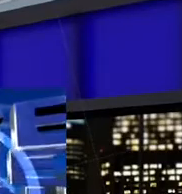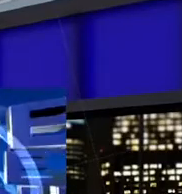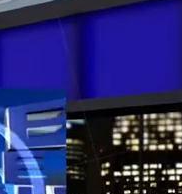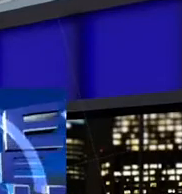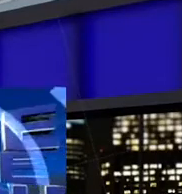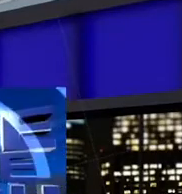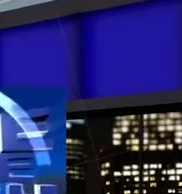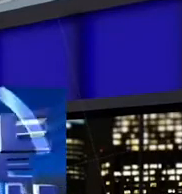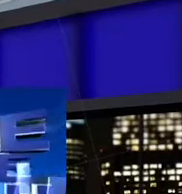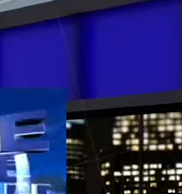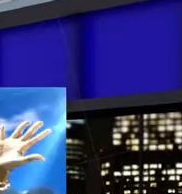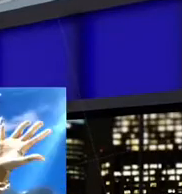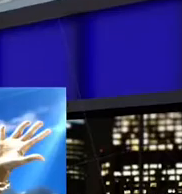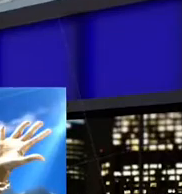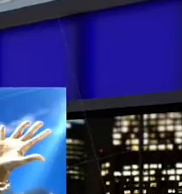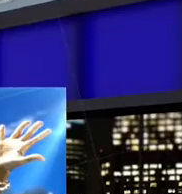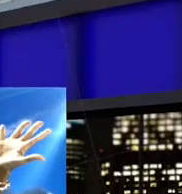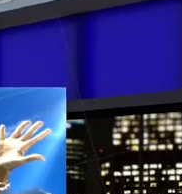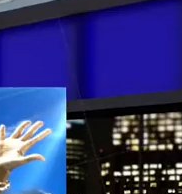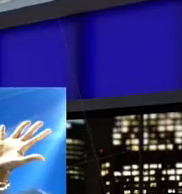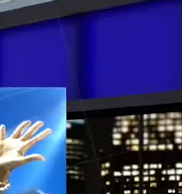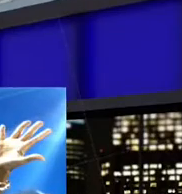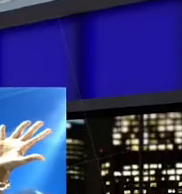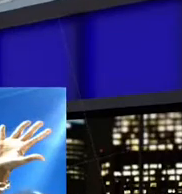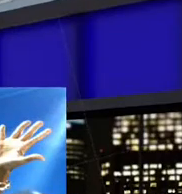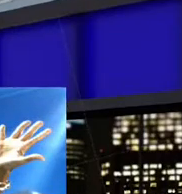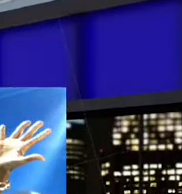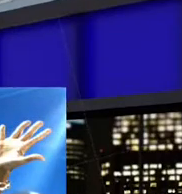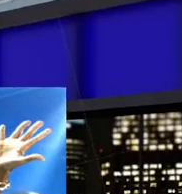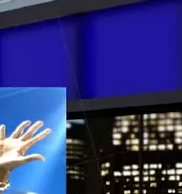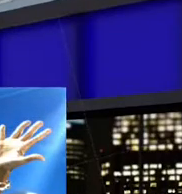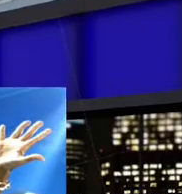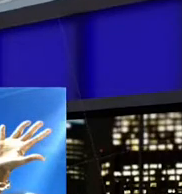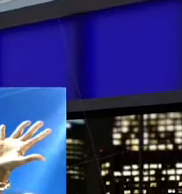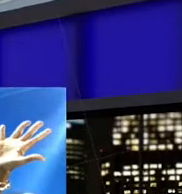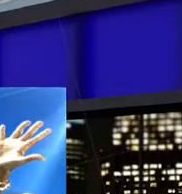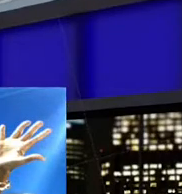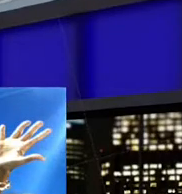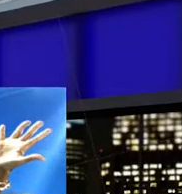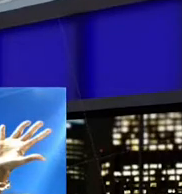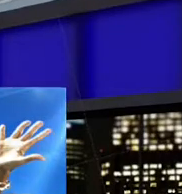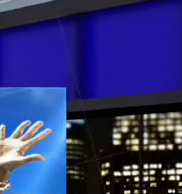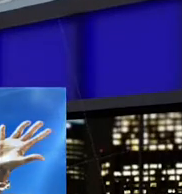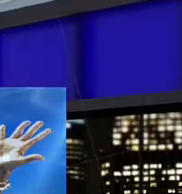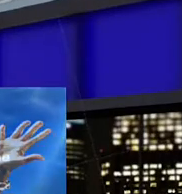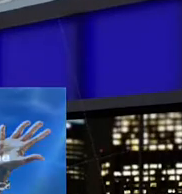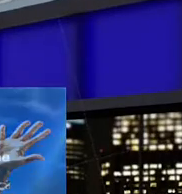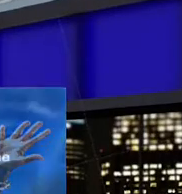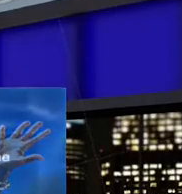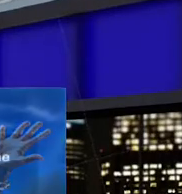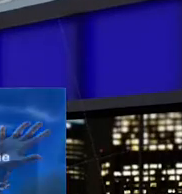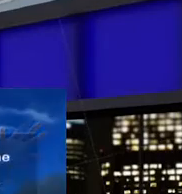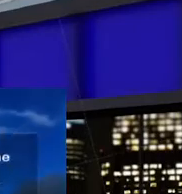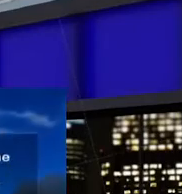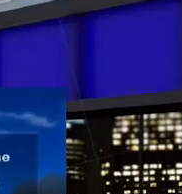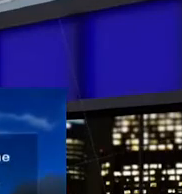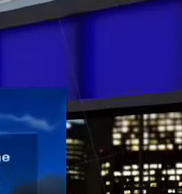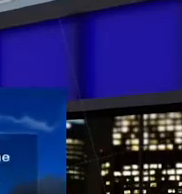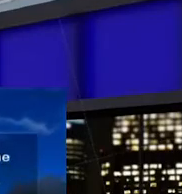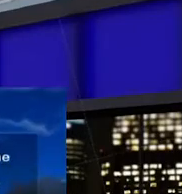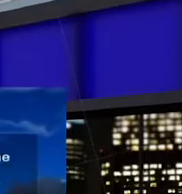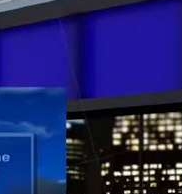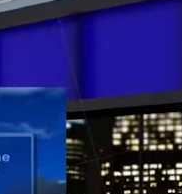dear, I say, I didn't check, not the upper, no upper. Everybody used to see him, say, when you are singing, now she don't cry. If I saw Ben